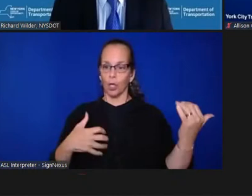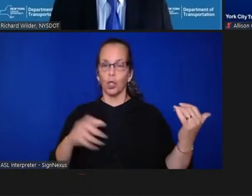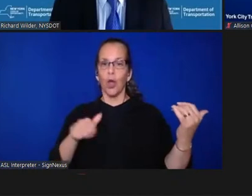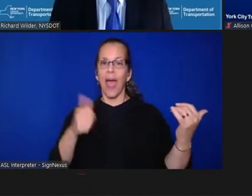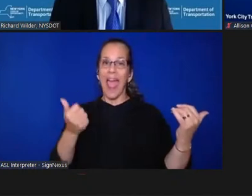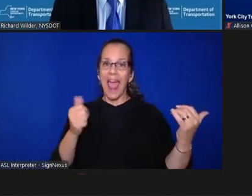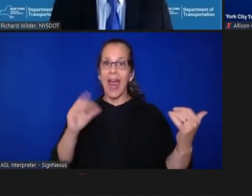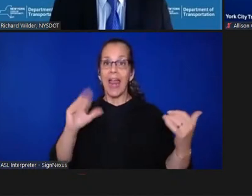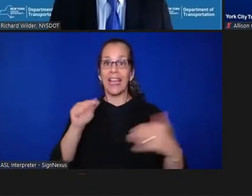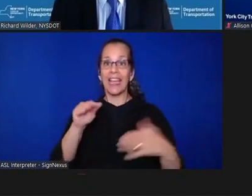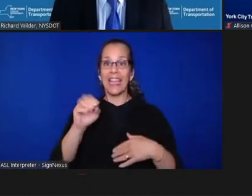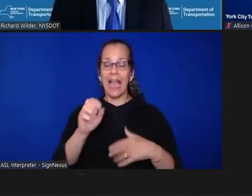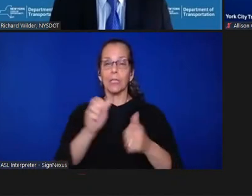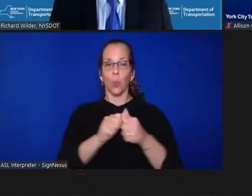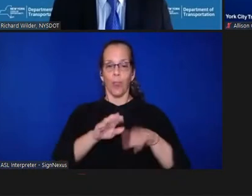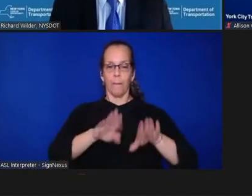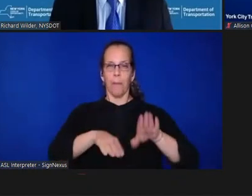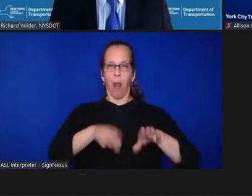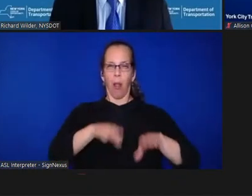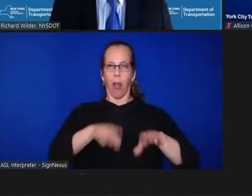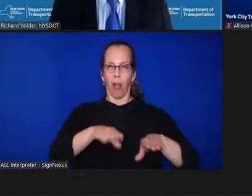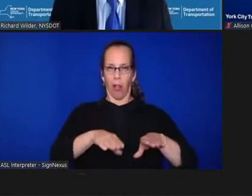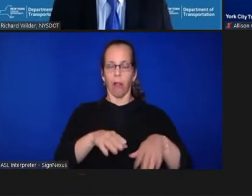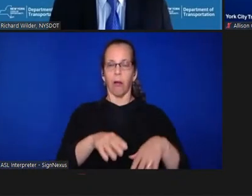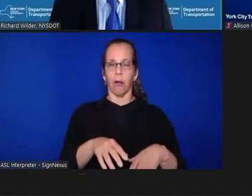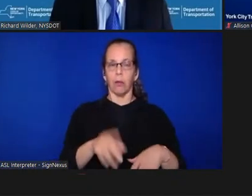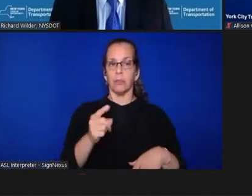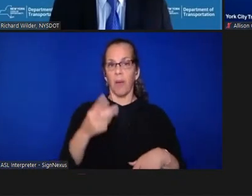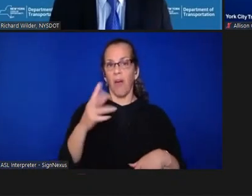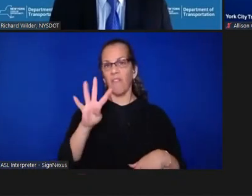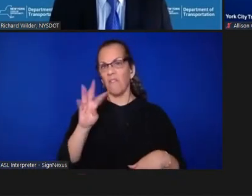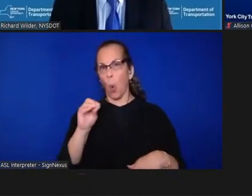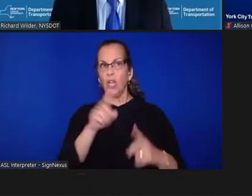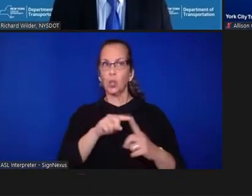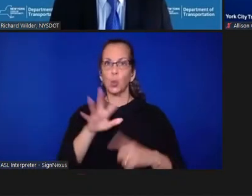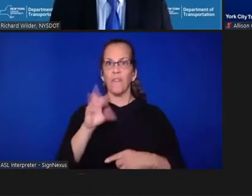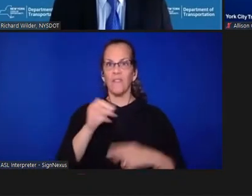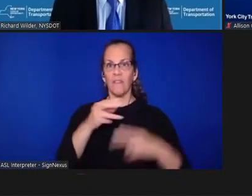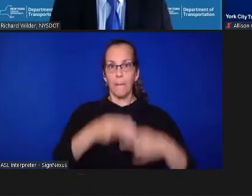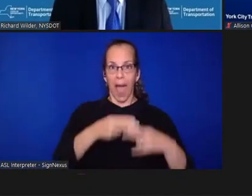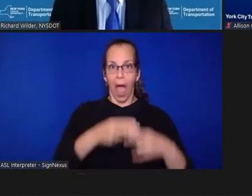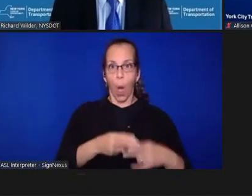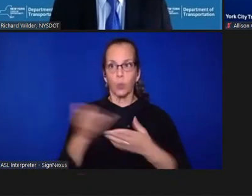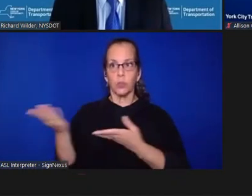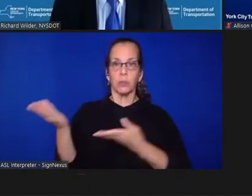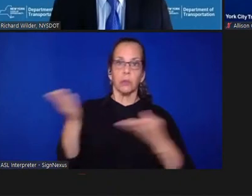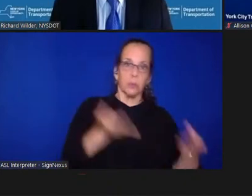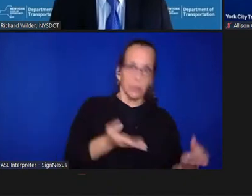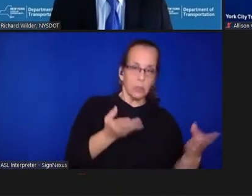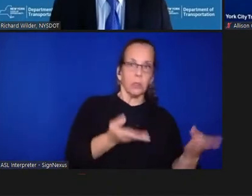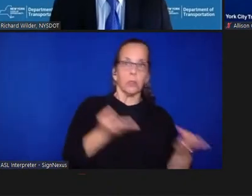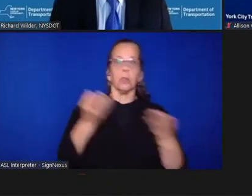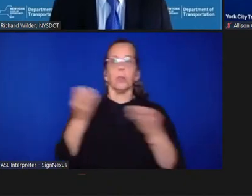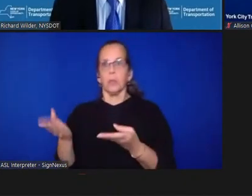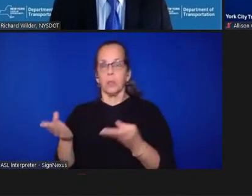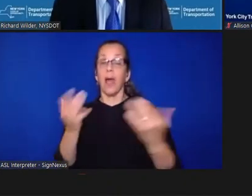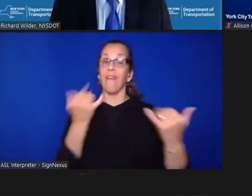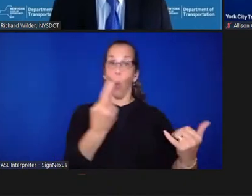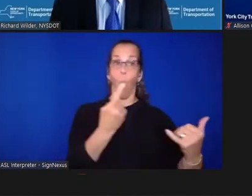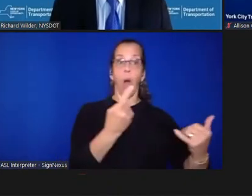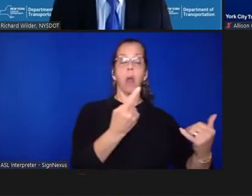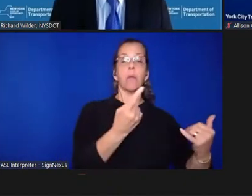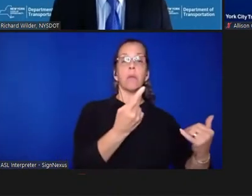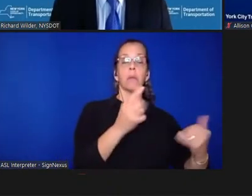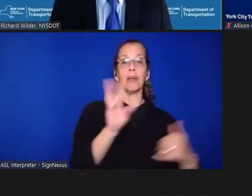with guitar pedals in it so that's about you know 40 50 pounds of gear that I'll be lugging back and forth I have one gig from six to nine and then I have another